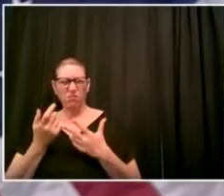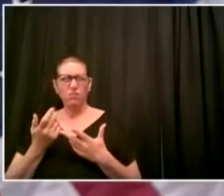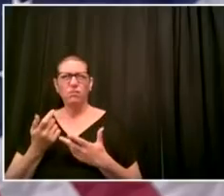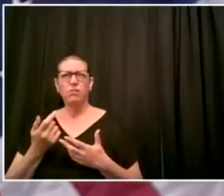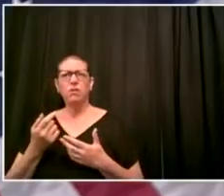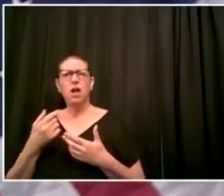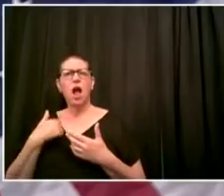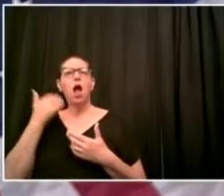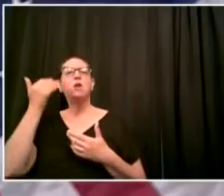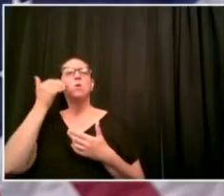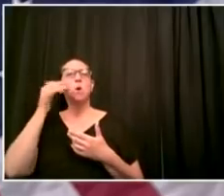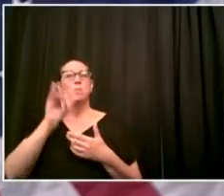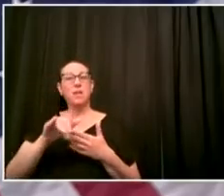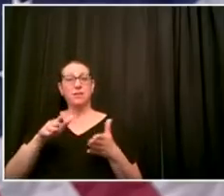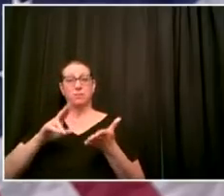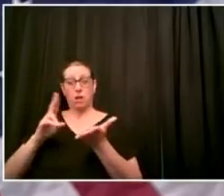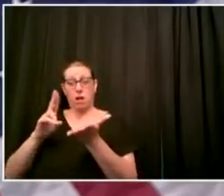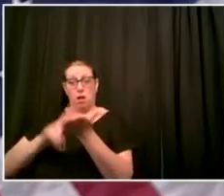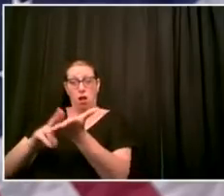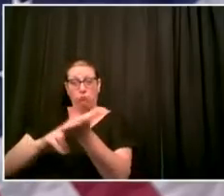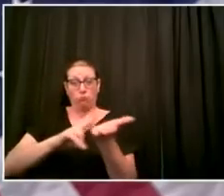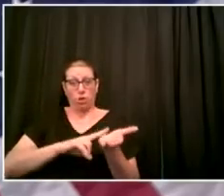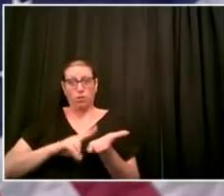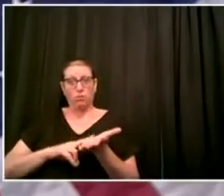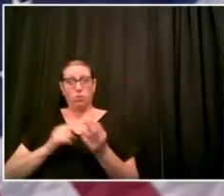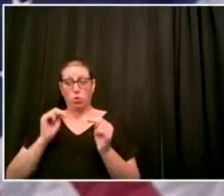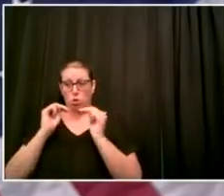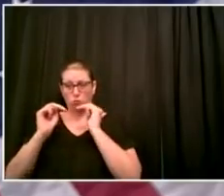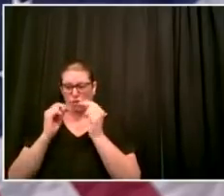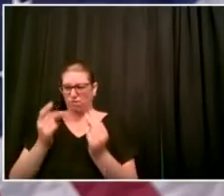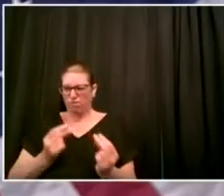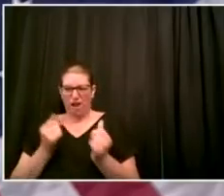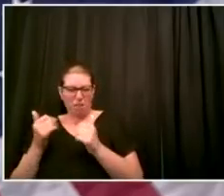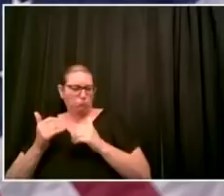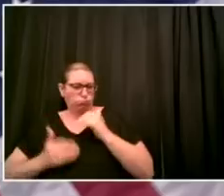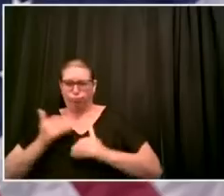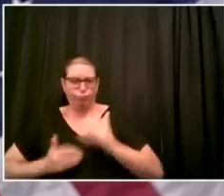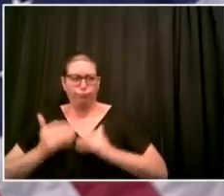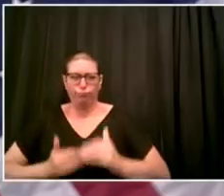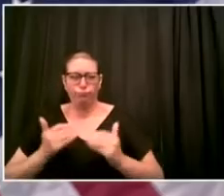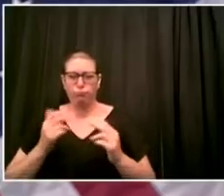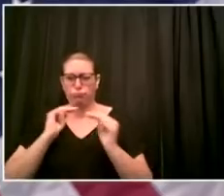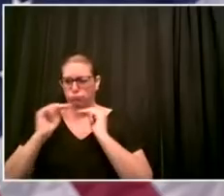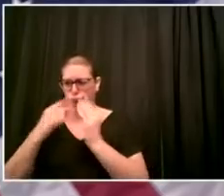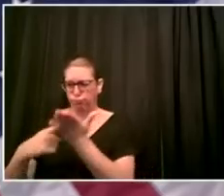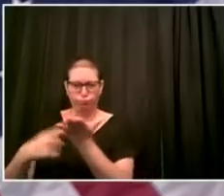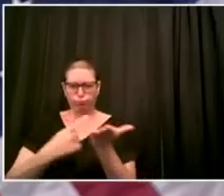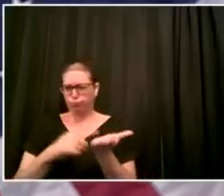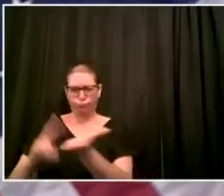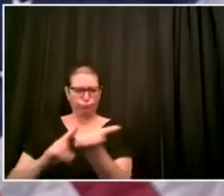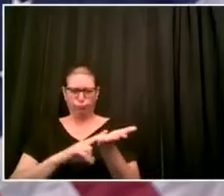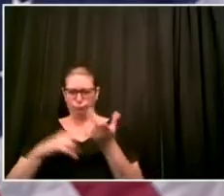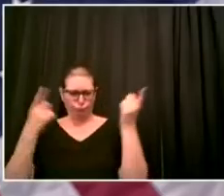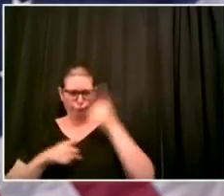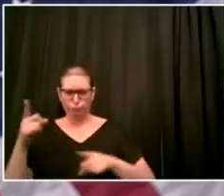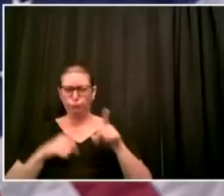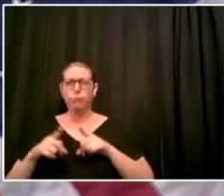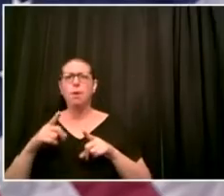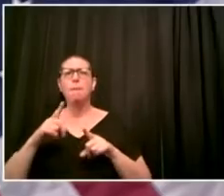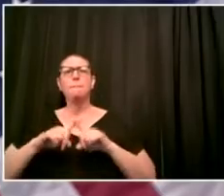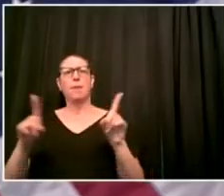emergency, but apparently it expired on May 1st. may be in the process of